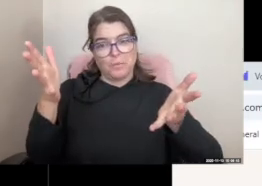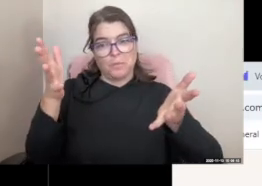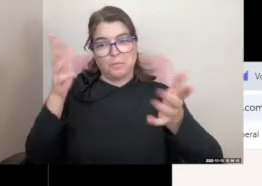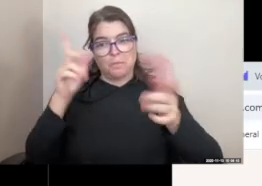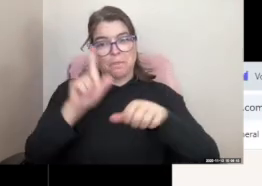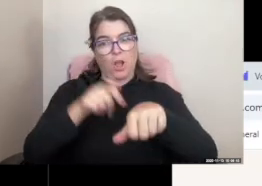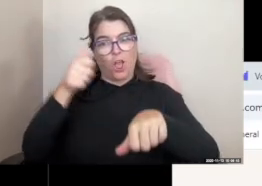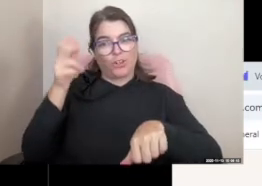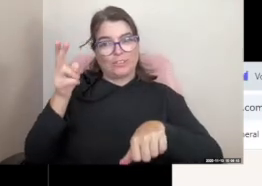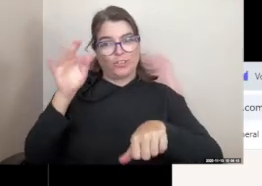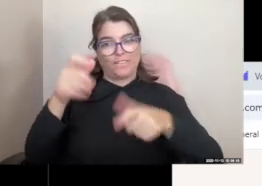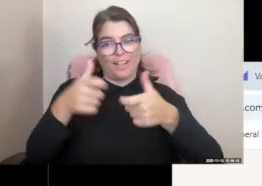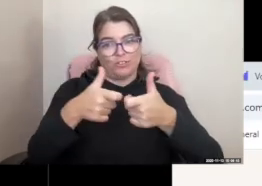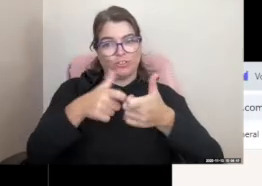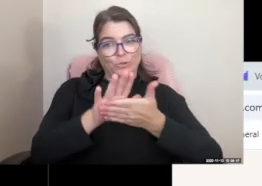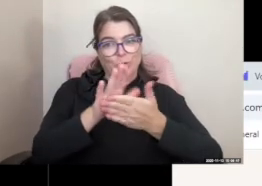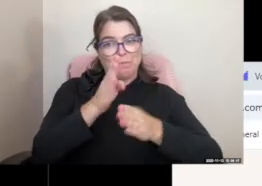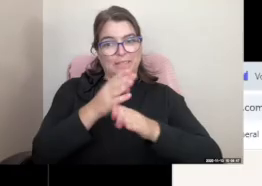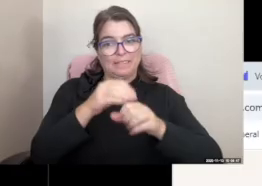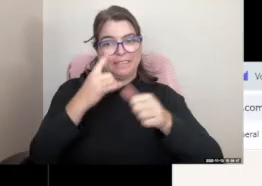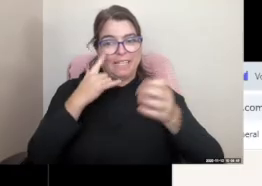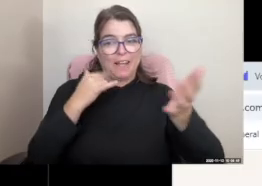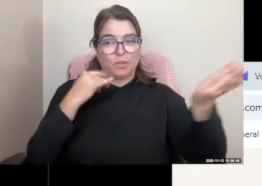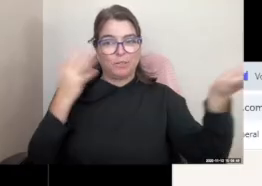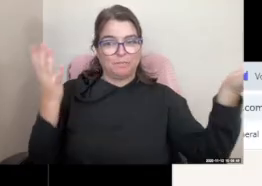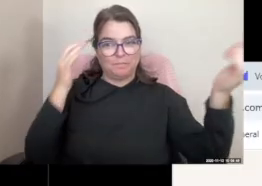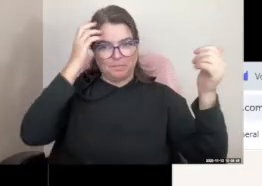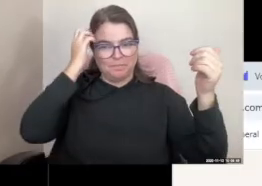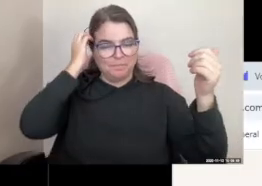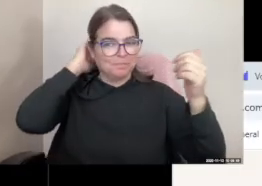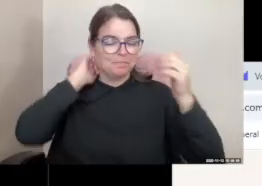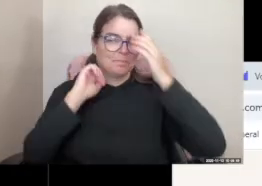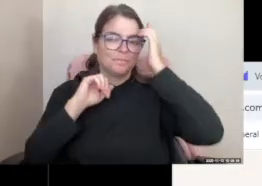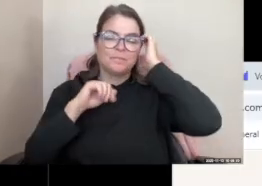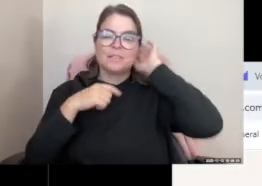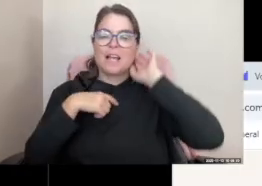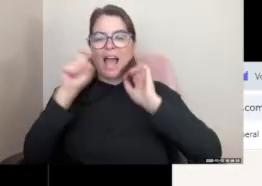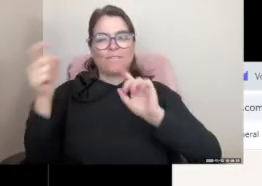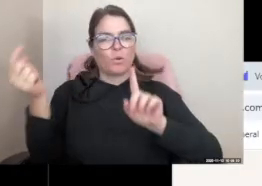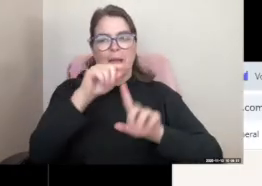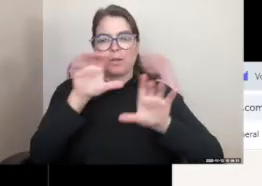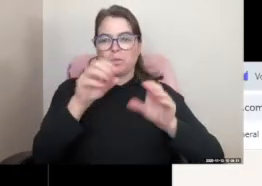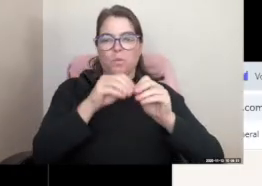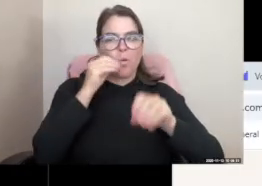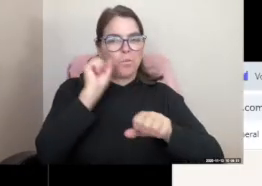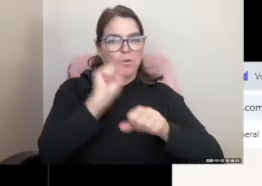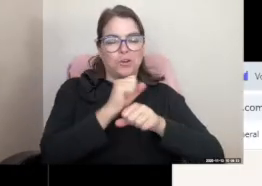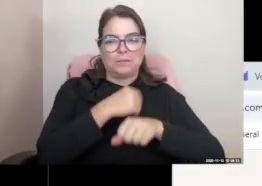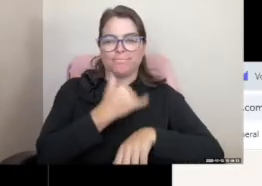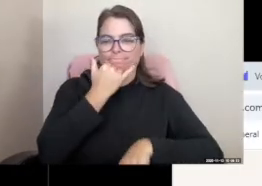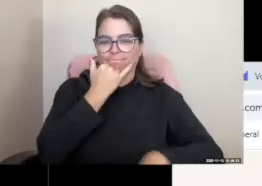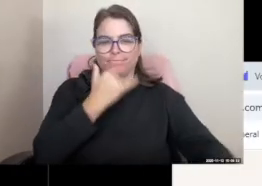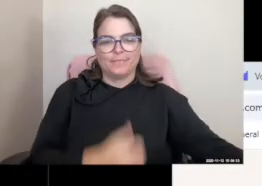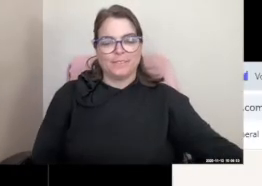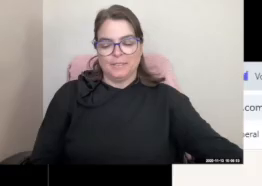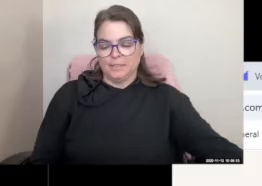15 Bluebird electric school buses, and then I think they went out of service in about the year 2000. So Kings County, that was,